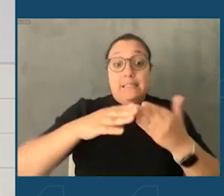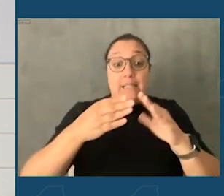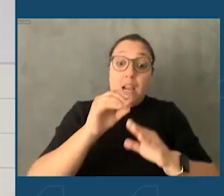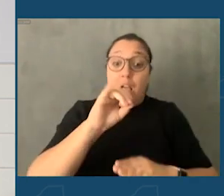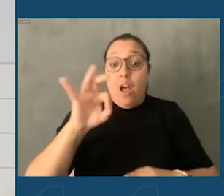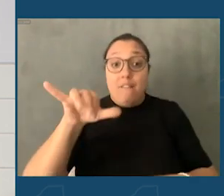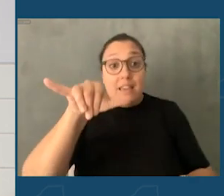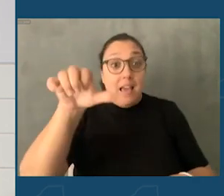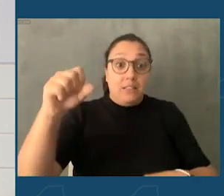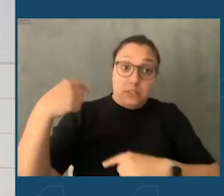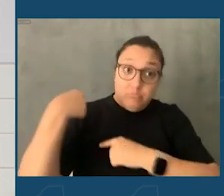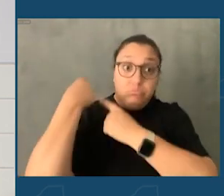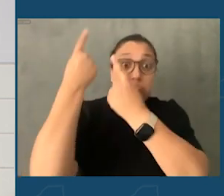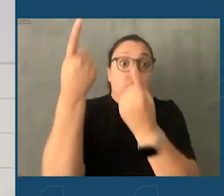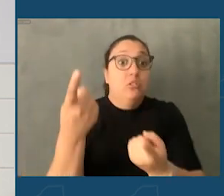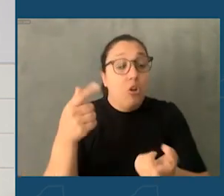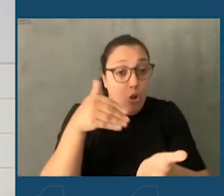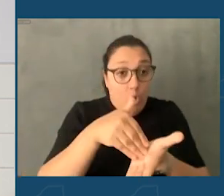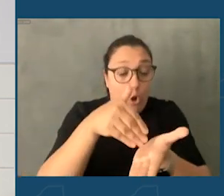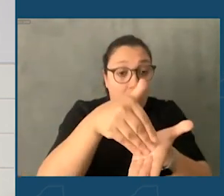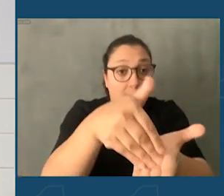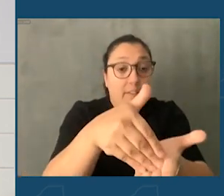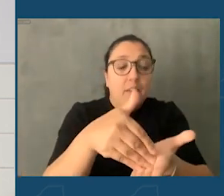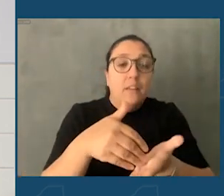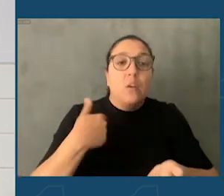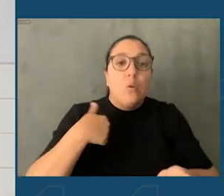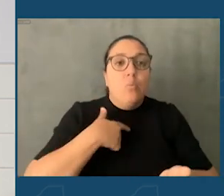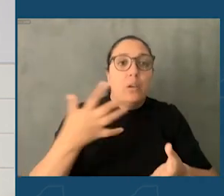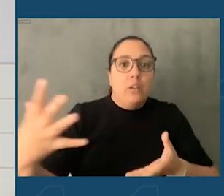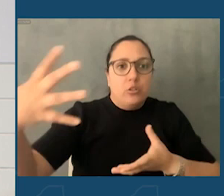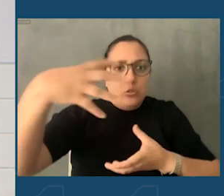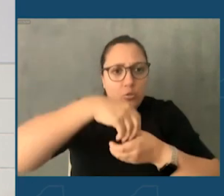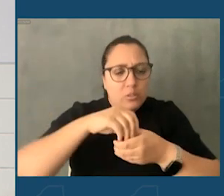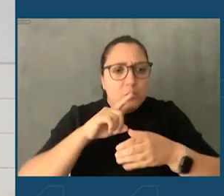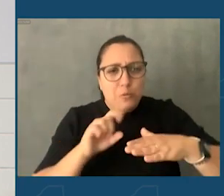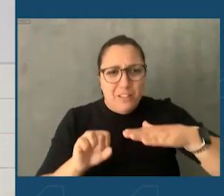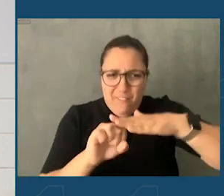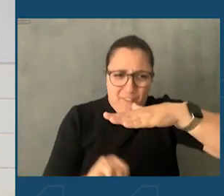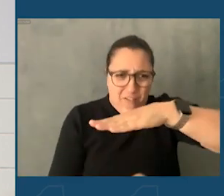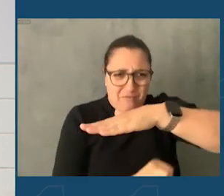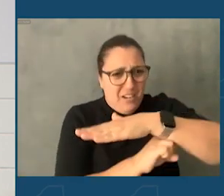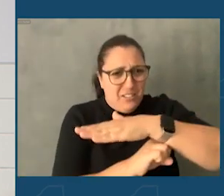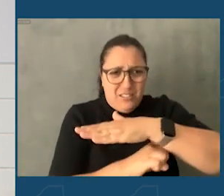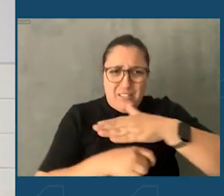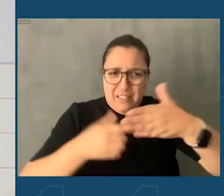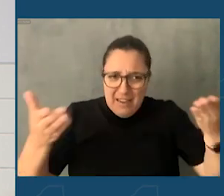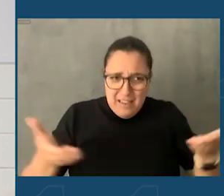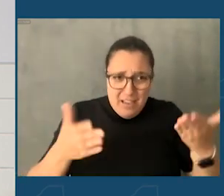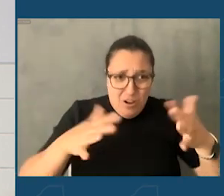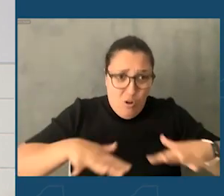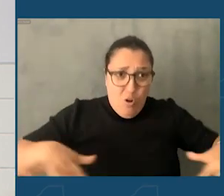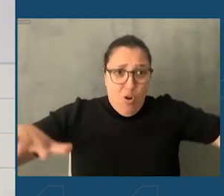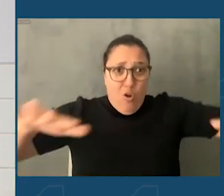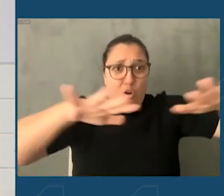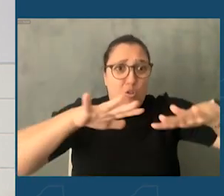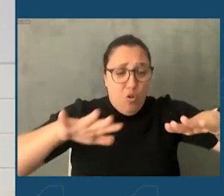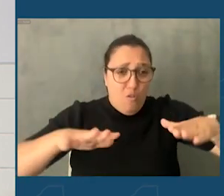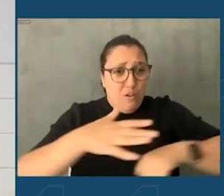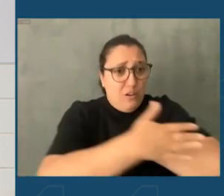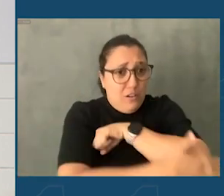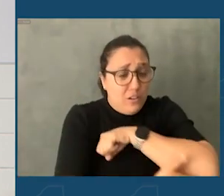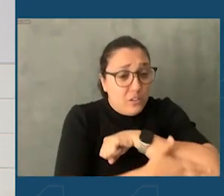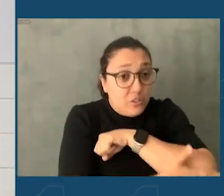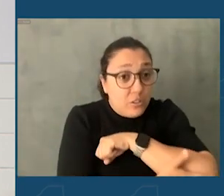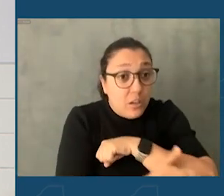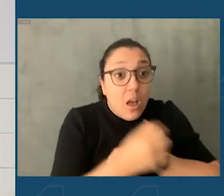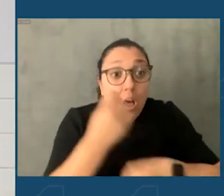and inclusiveness is foundational to this entire nation. America is a country of yes,